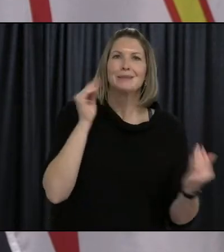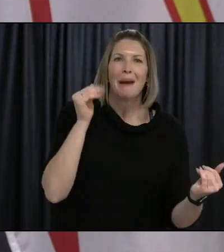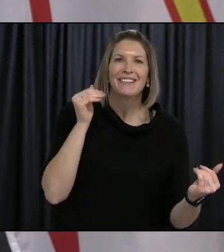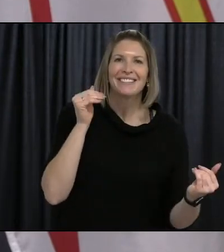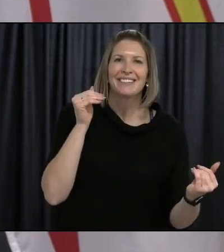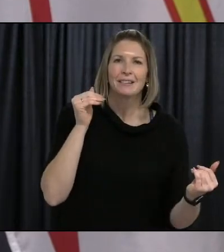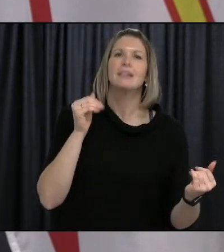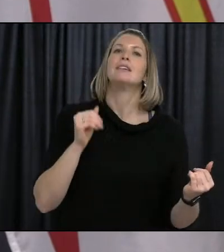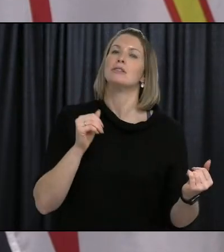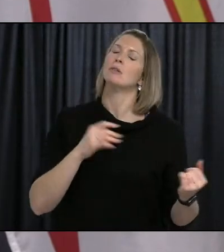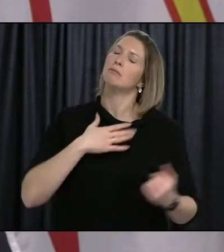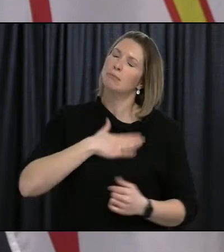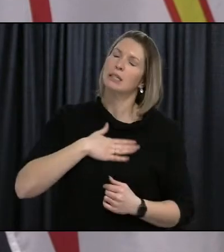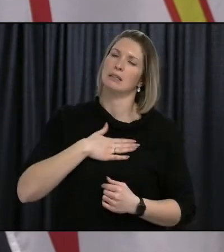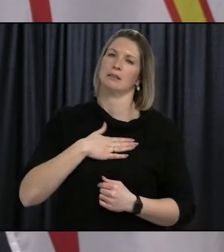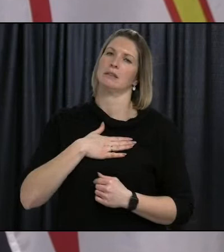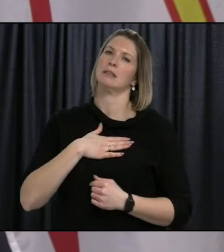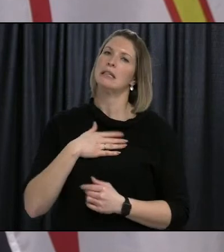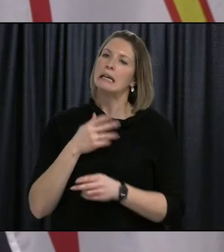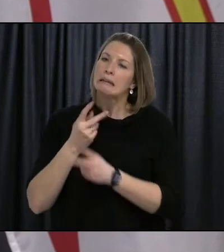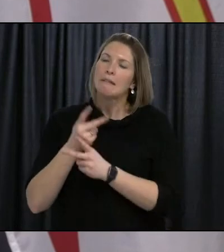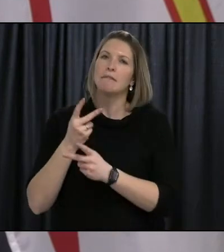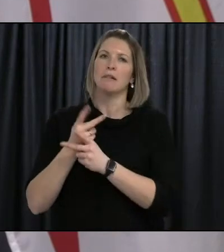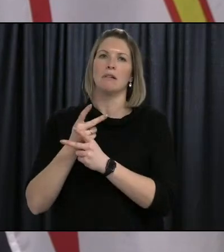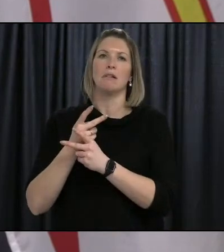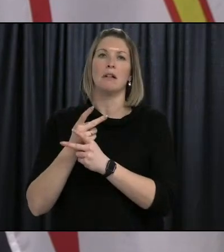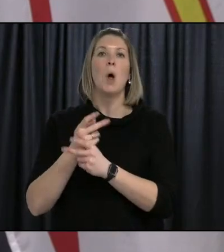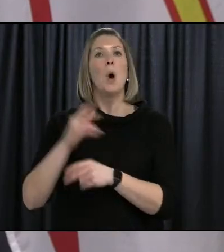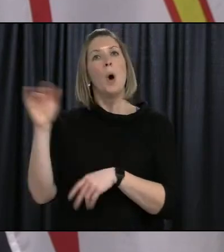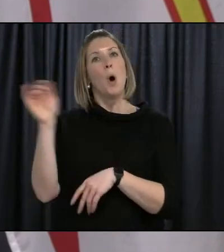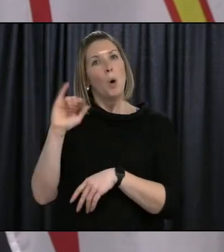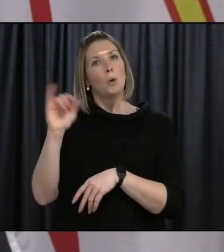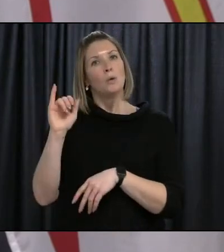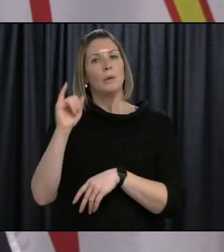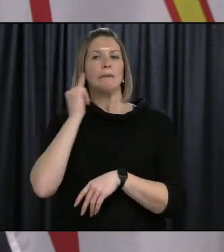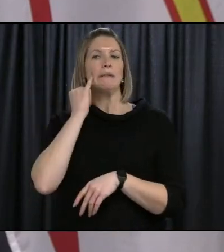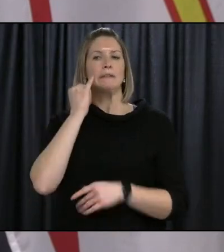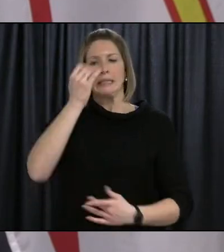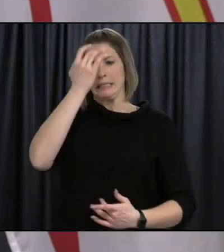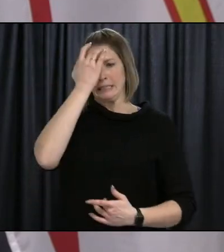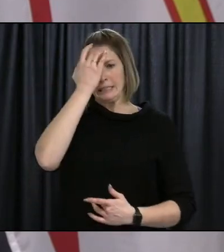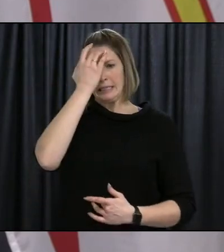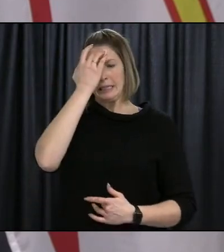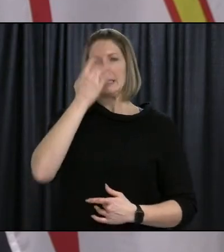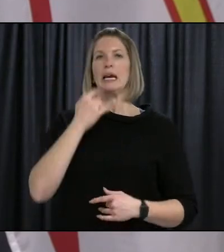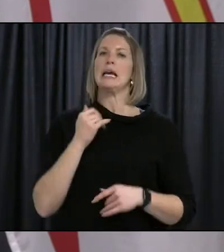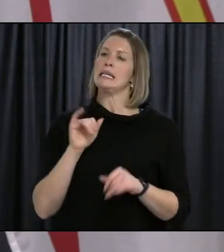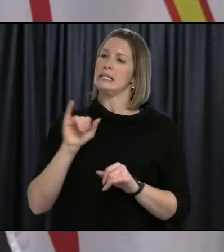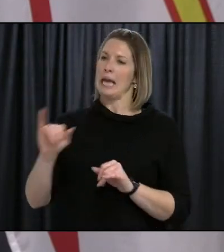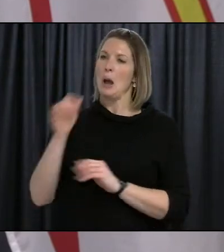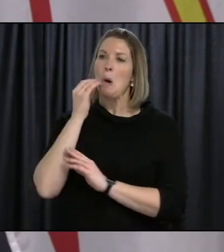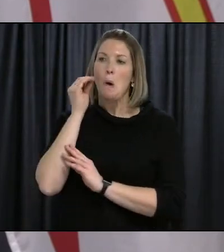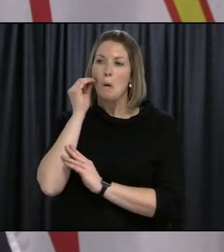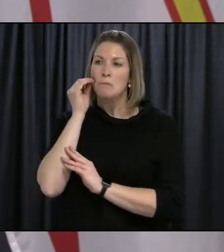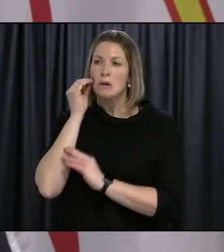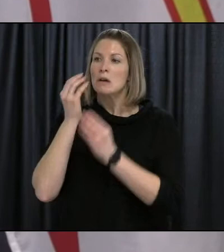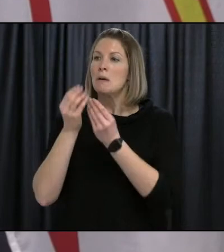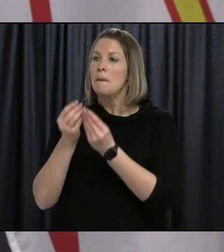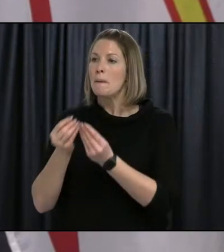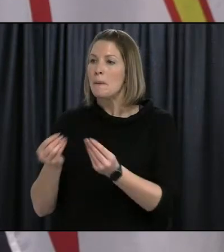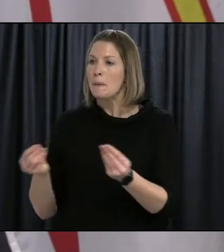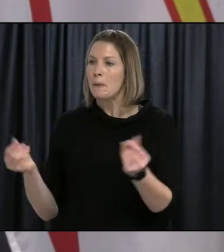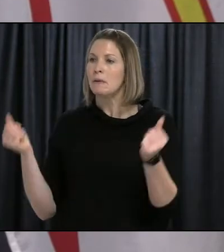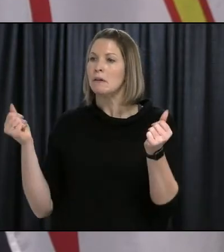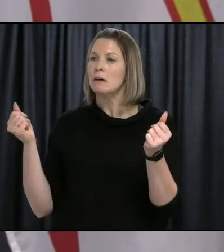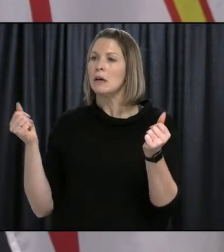home until 24 hours after your symptoms resolve to ensure that you do not pass on an illness to others. And do not forget the